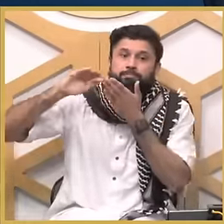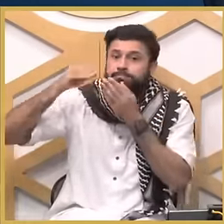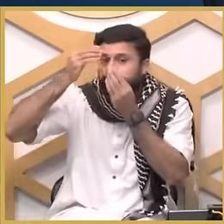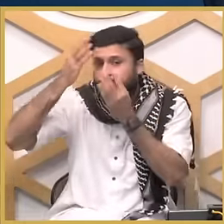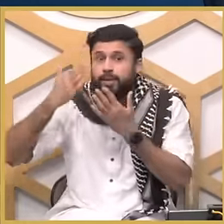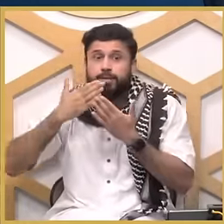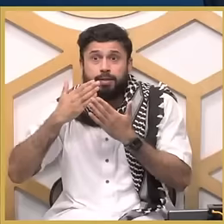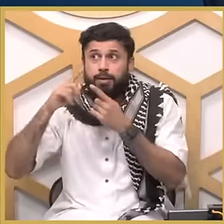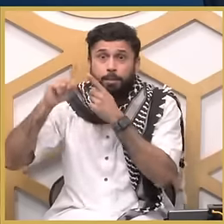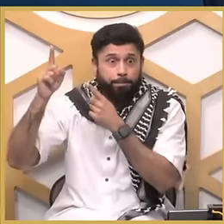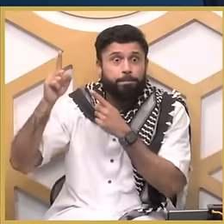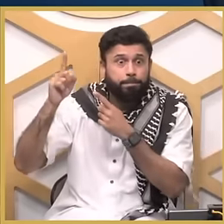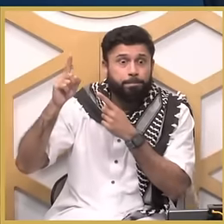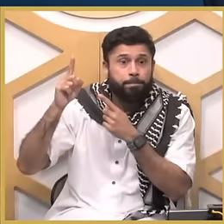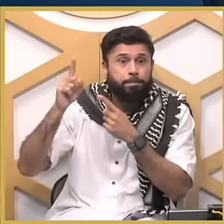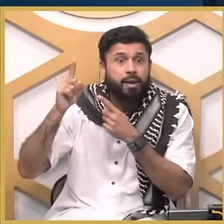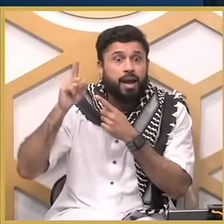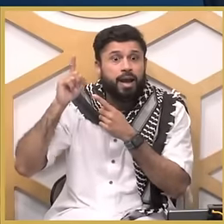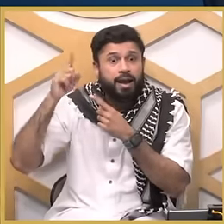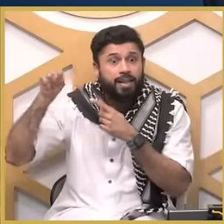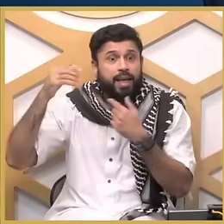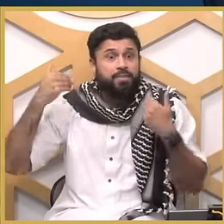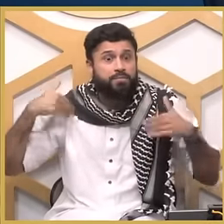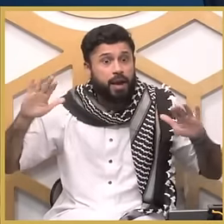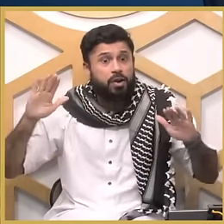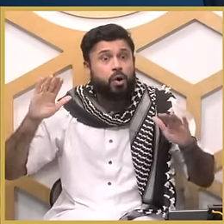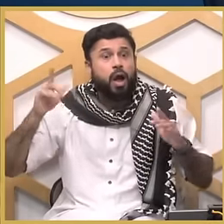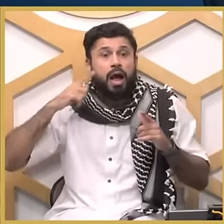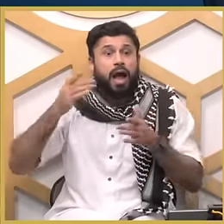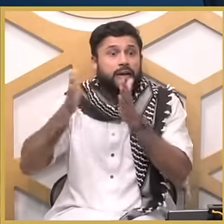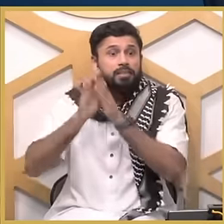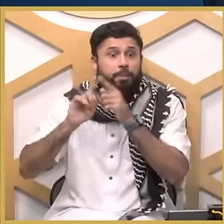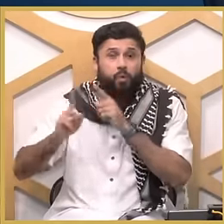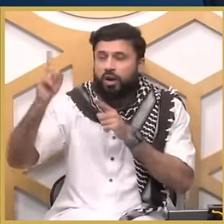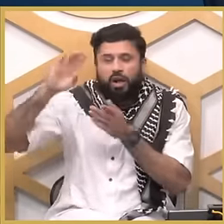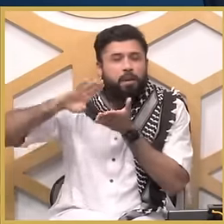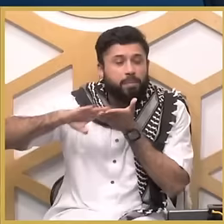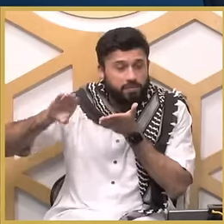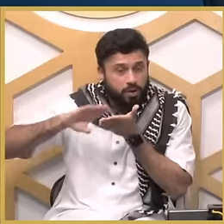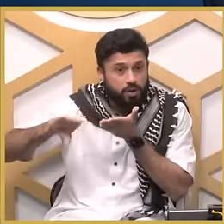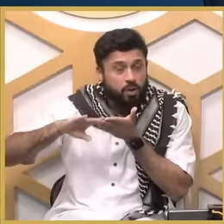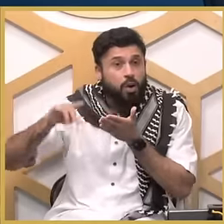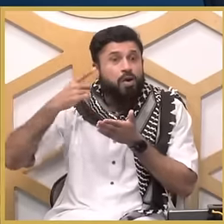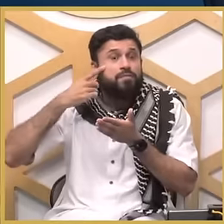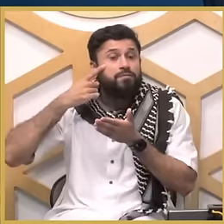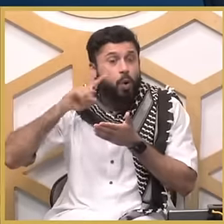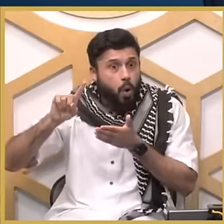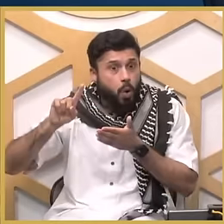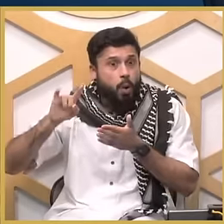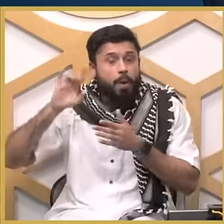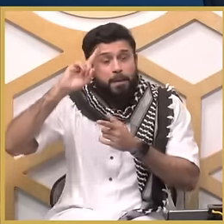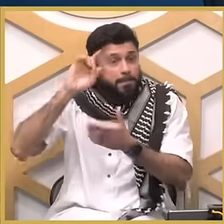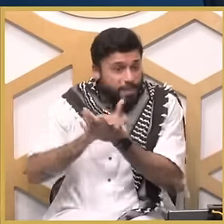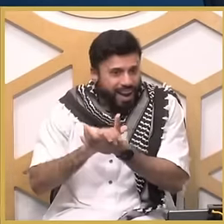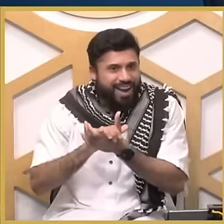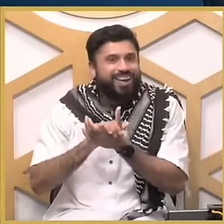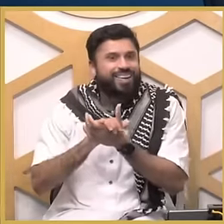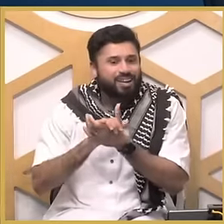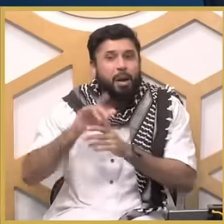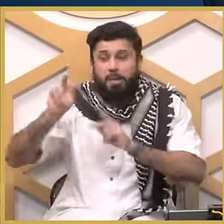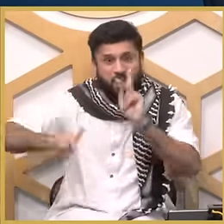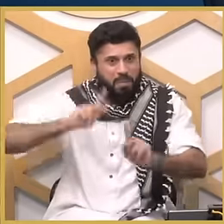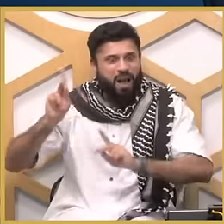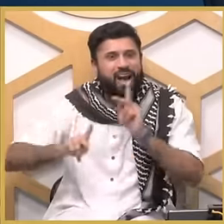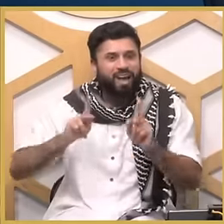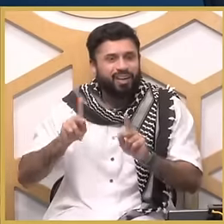seeking forgiveness for the believers. And he mentioned a long list, but 15 different items that Allah in the